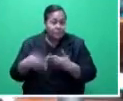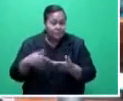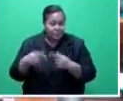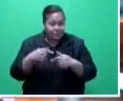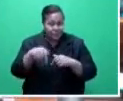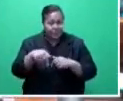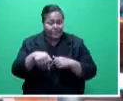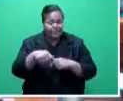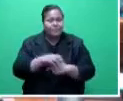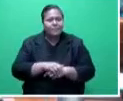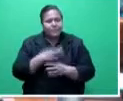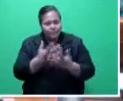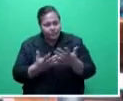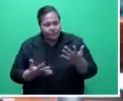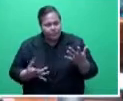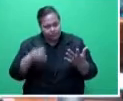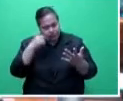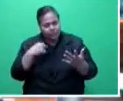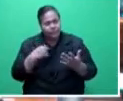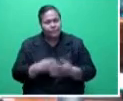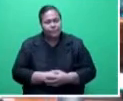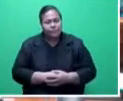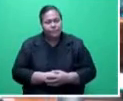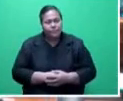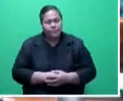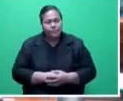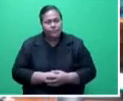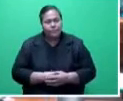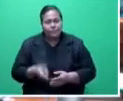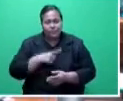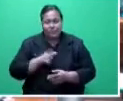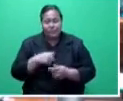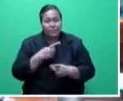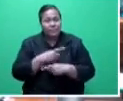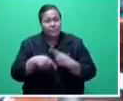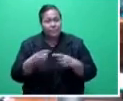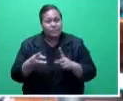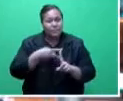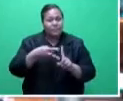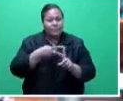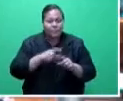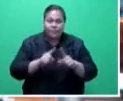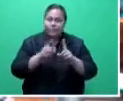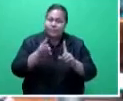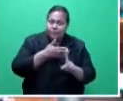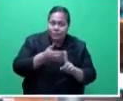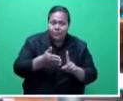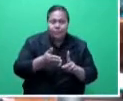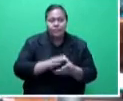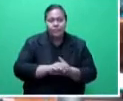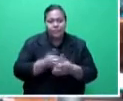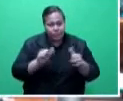the more intrinsic details of the convention itself, where it contains the definition of violence and harassment. It also